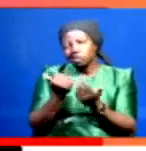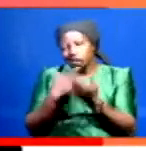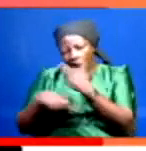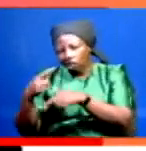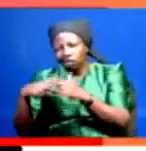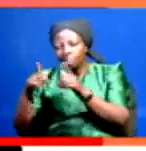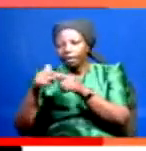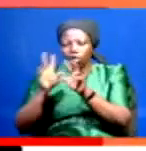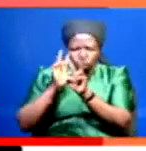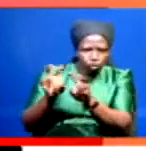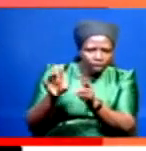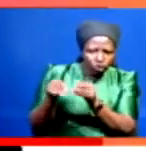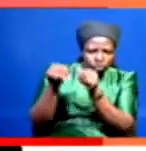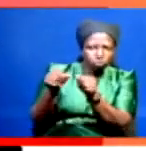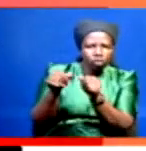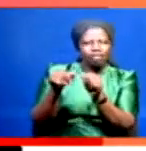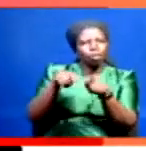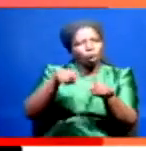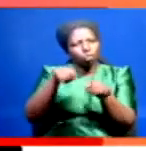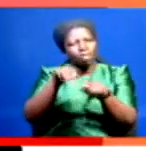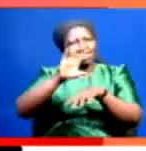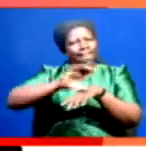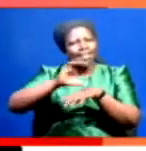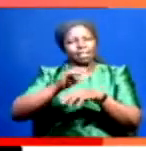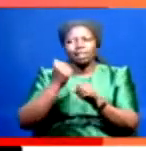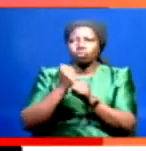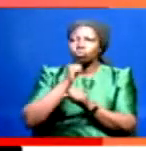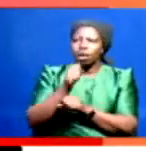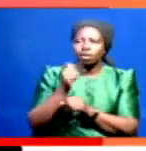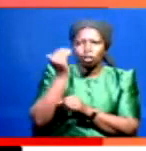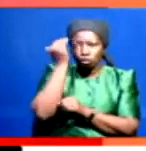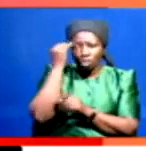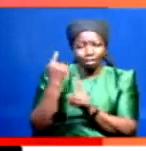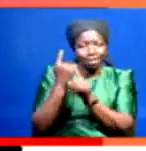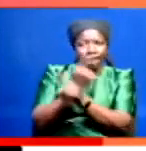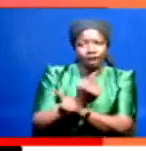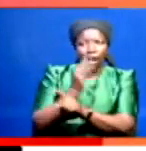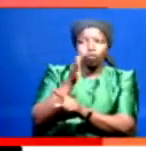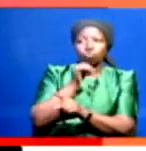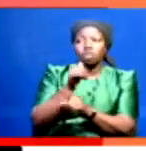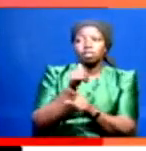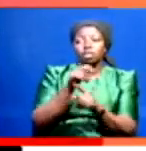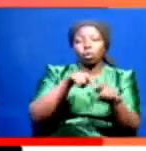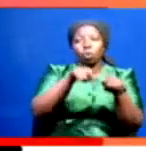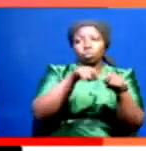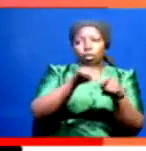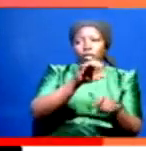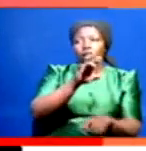solution in regulating the church, and do not distinguish, we will not regulate the occult. We will not regulate the